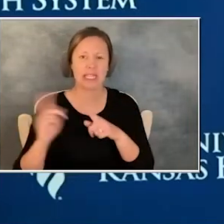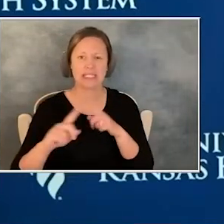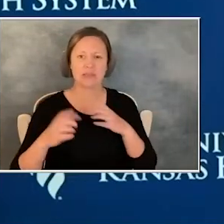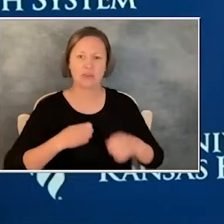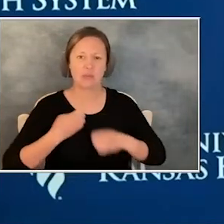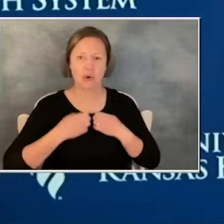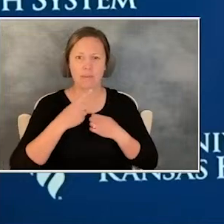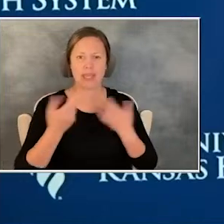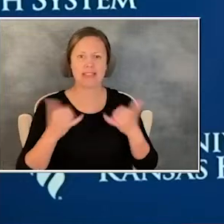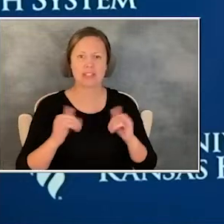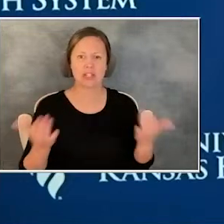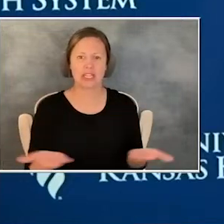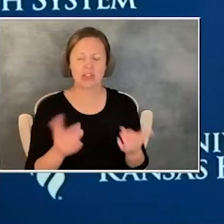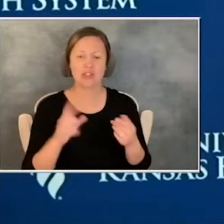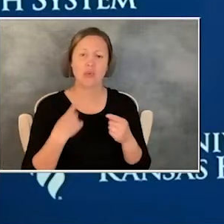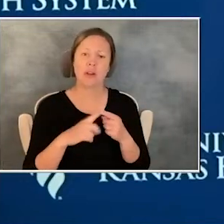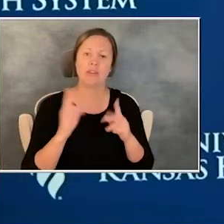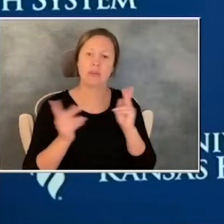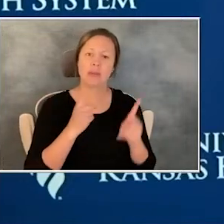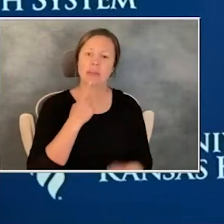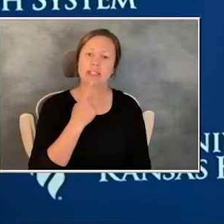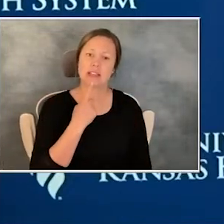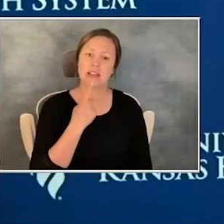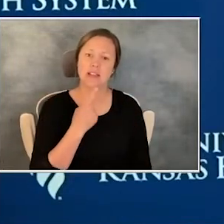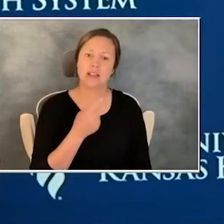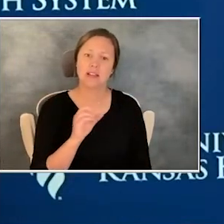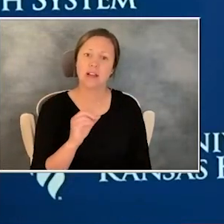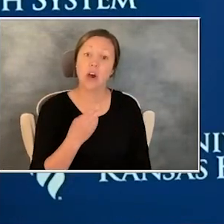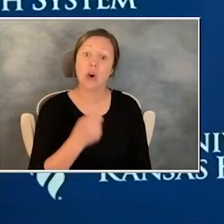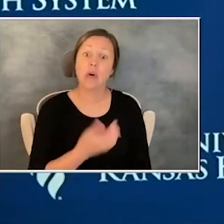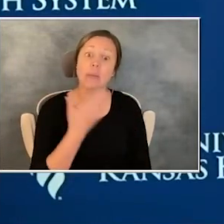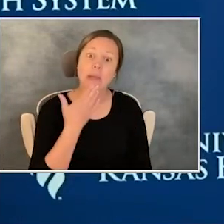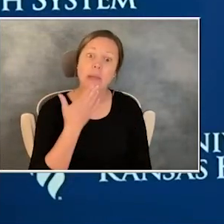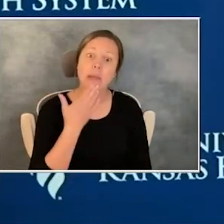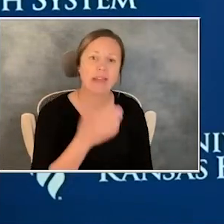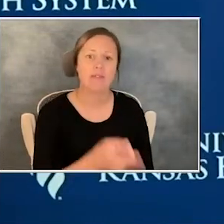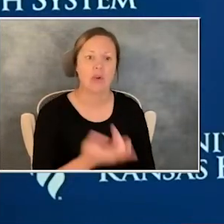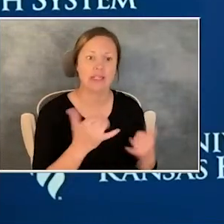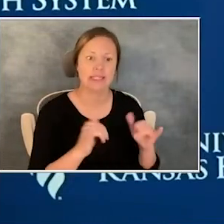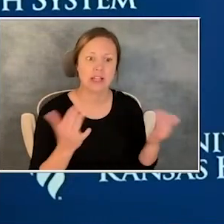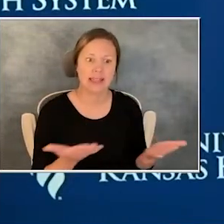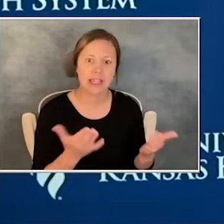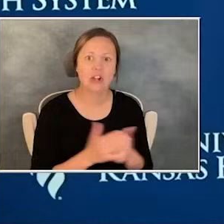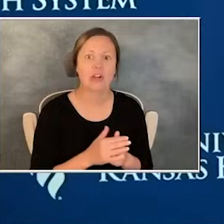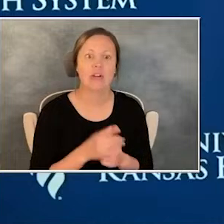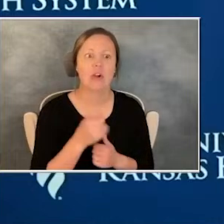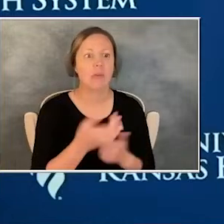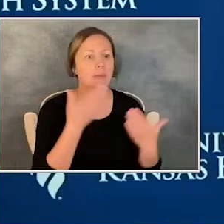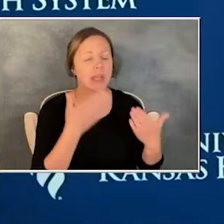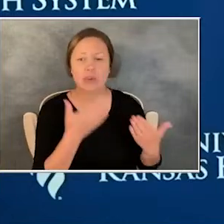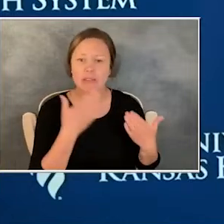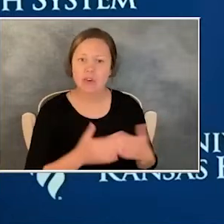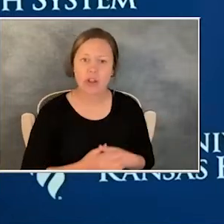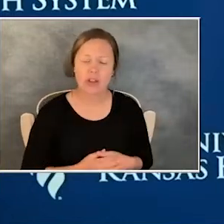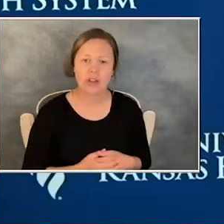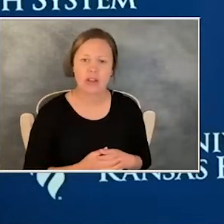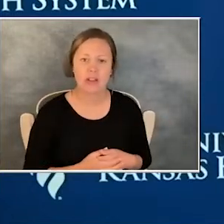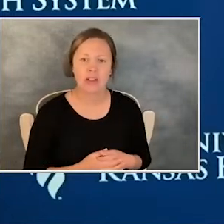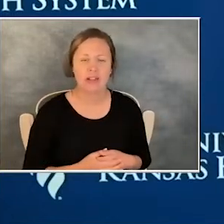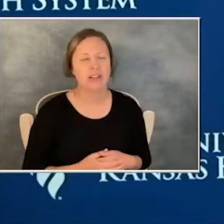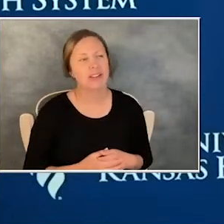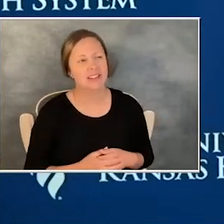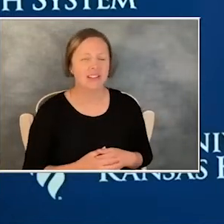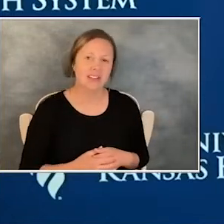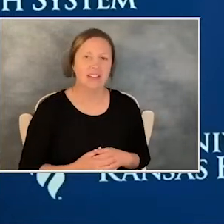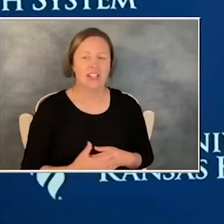people say, be grateful they're still here, just be grateful, it makes you